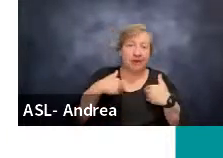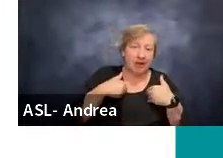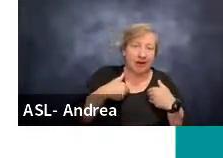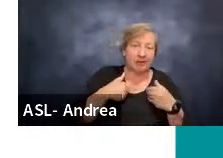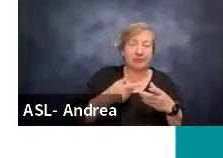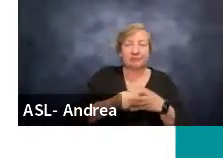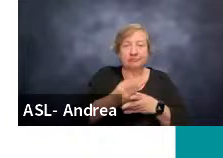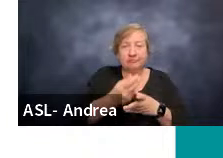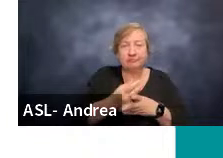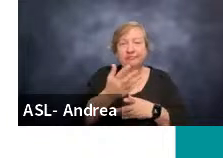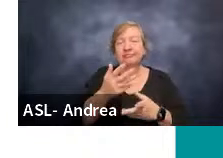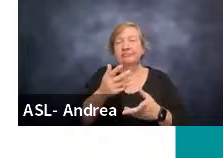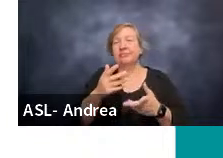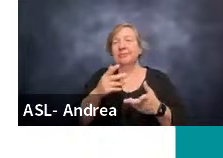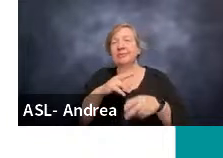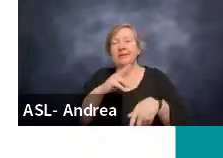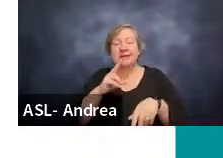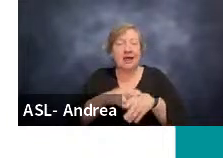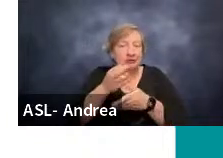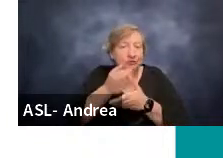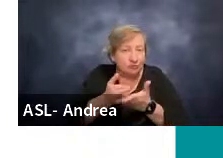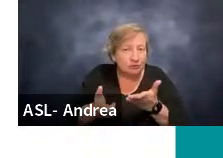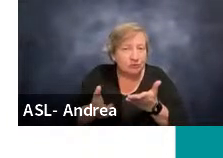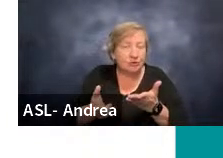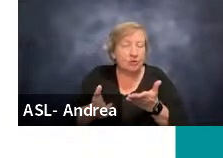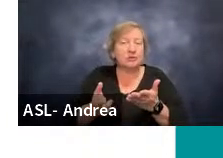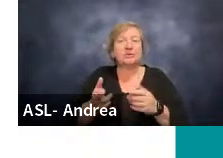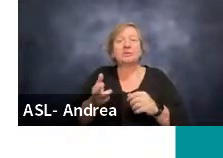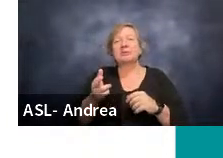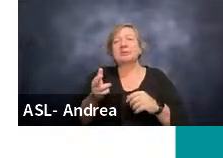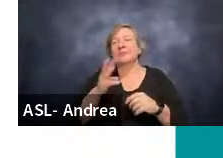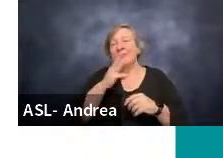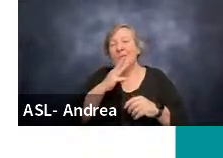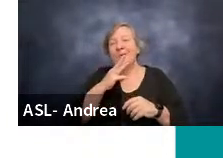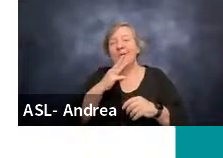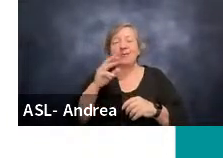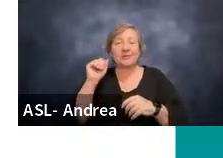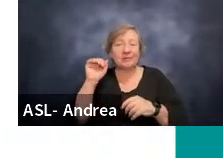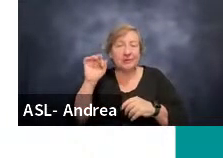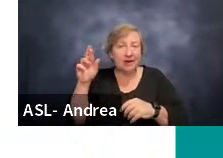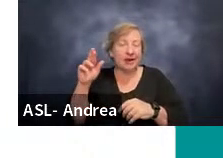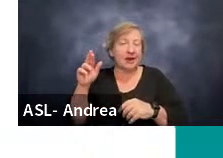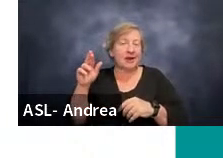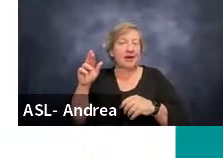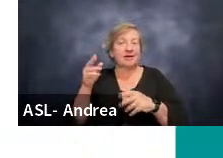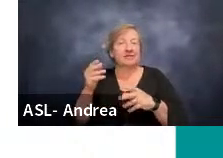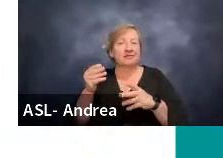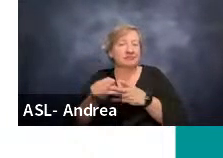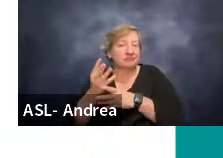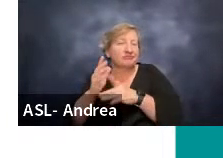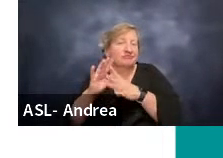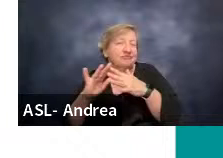wildlife, and natural resources, the water, the air, and the vegetation.